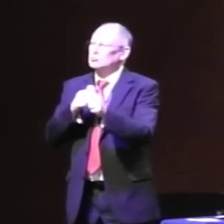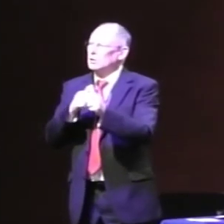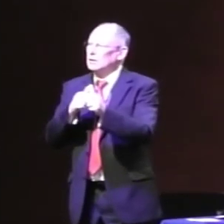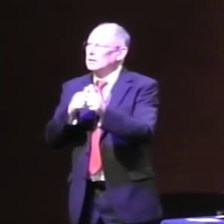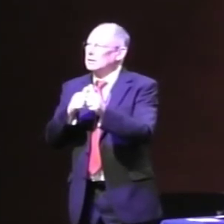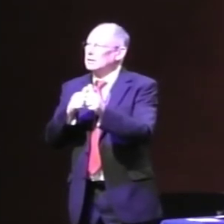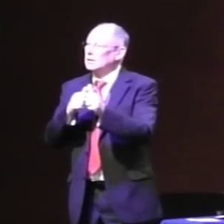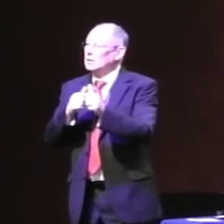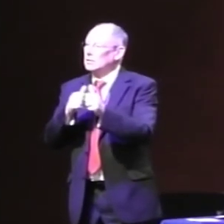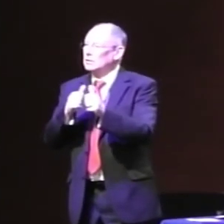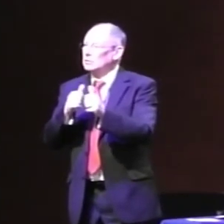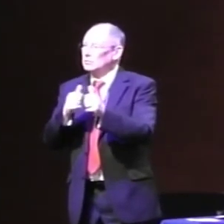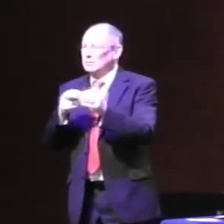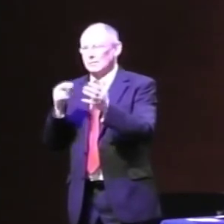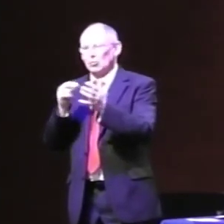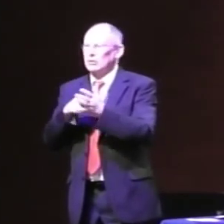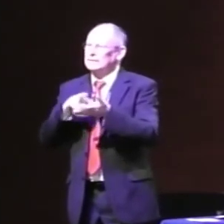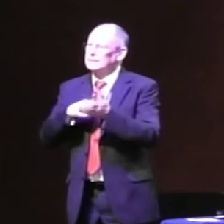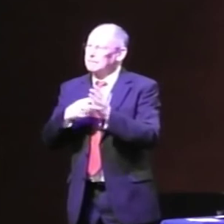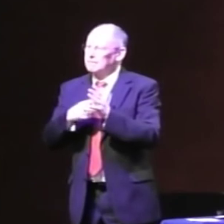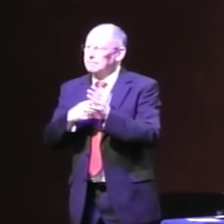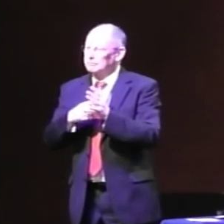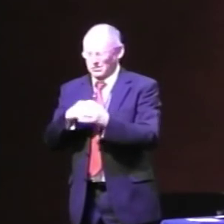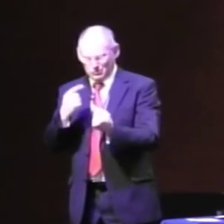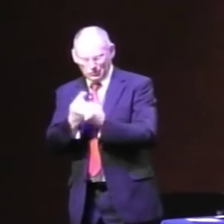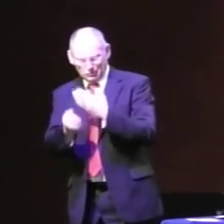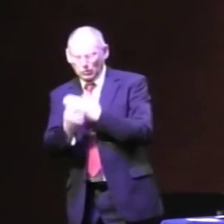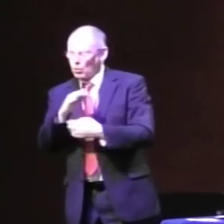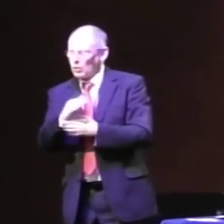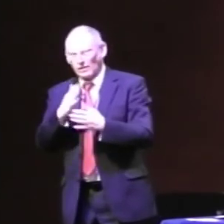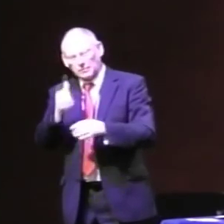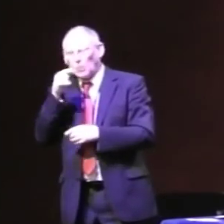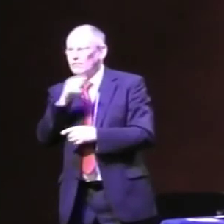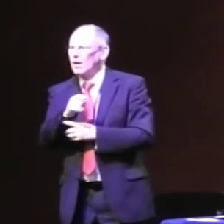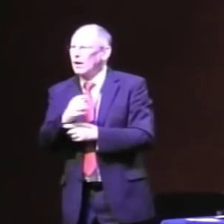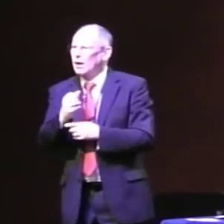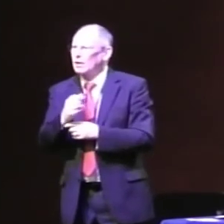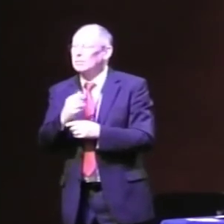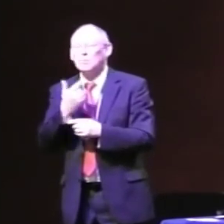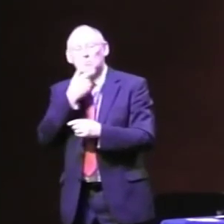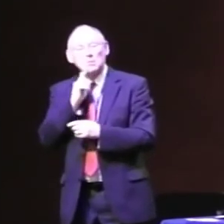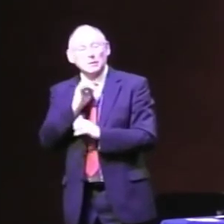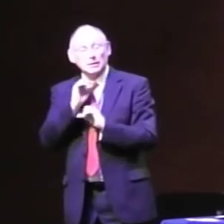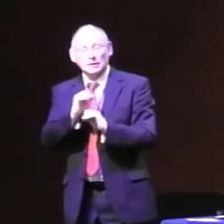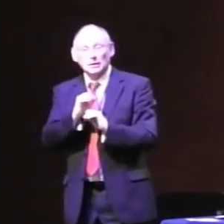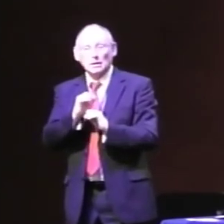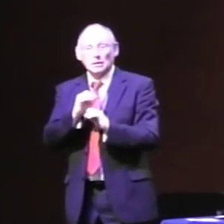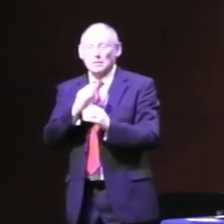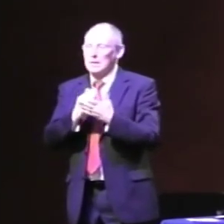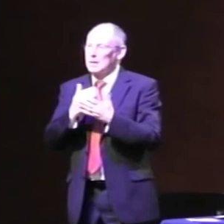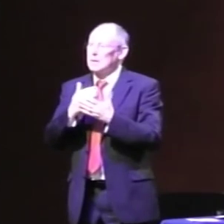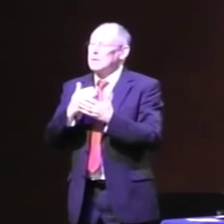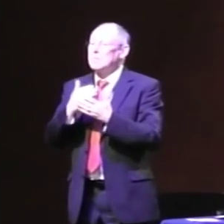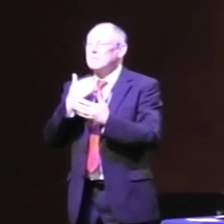security industry approved contractor scheme. There's something going on and we need to be aware of it. Congress, the public bad, private